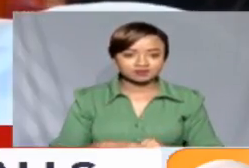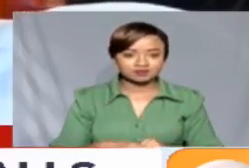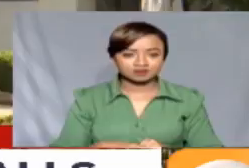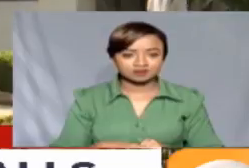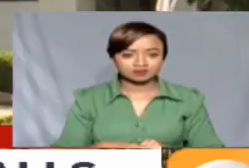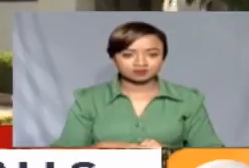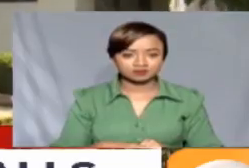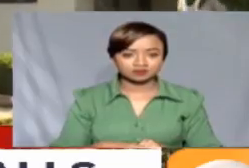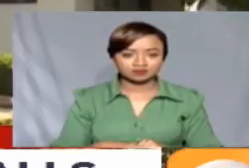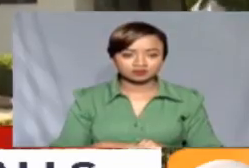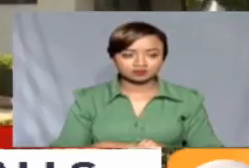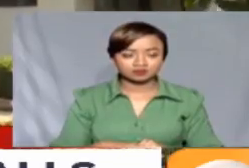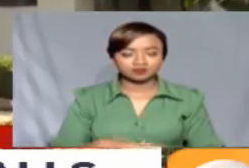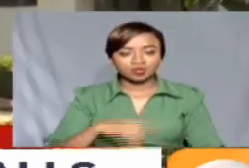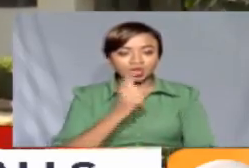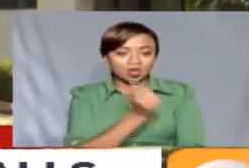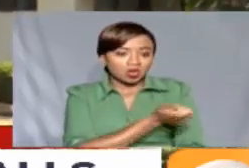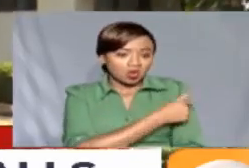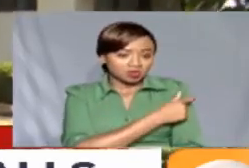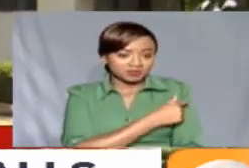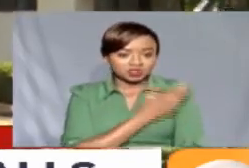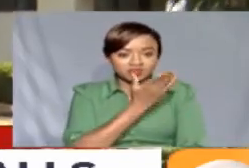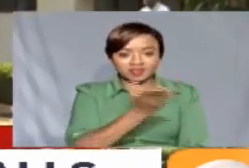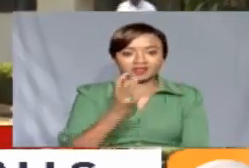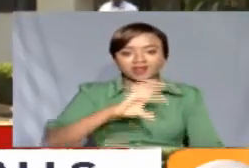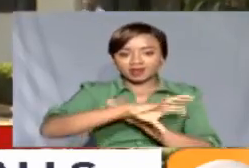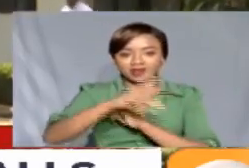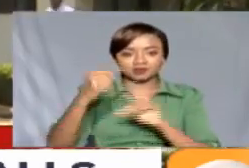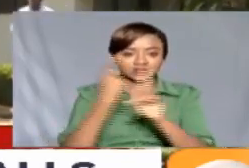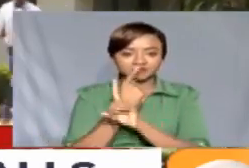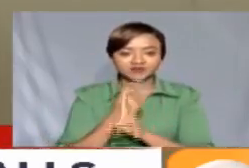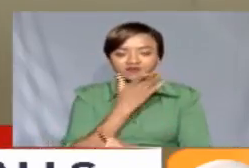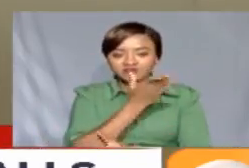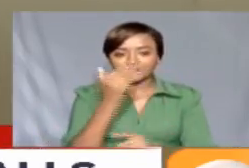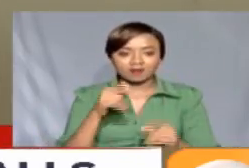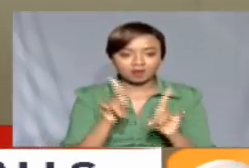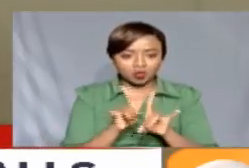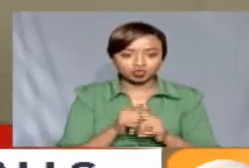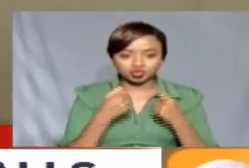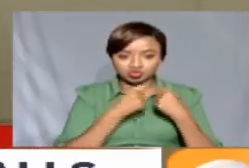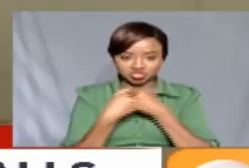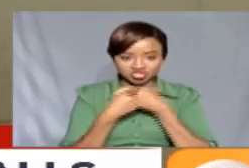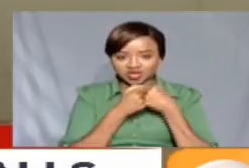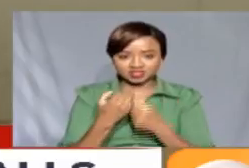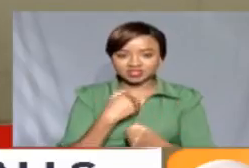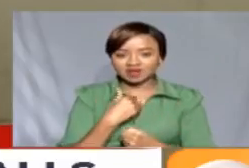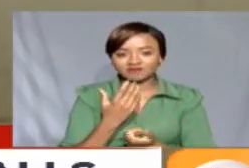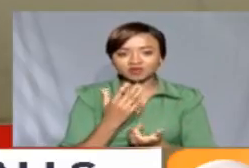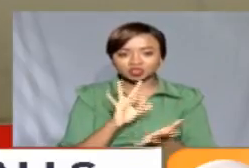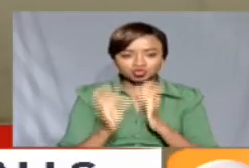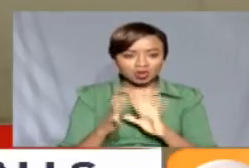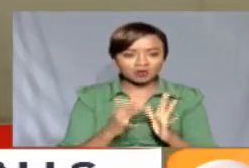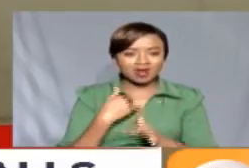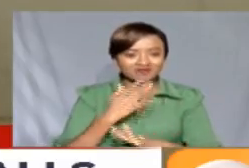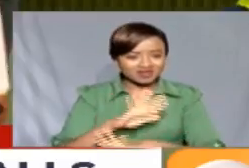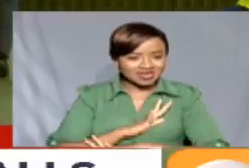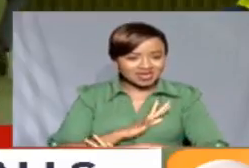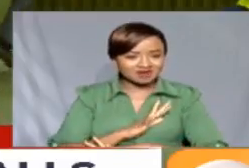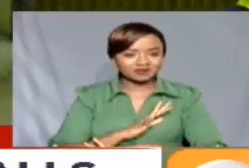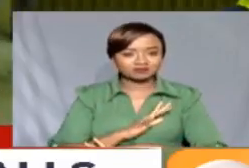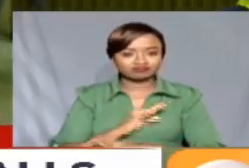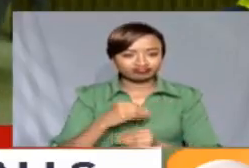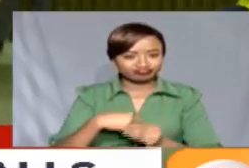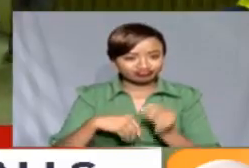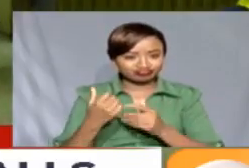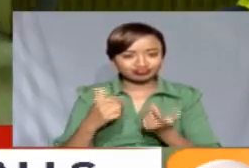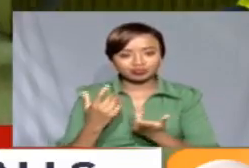million people. Hospitals in counties are also facing the challenge of having adequate supply of PPEs and gloves for